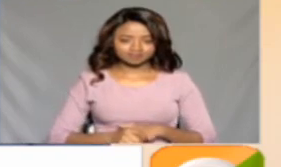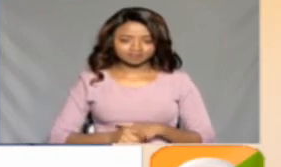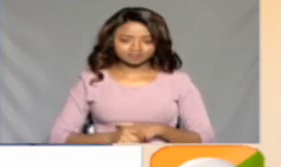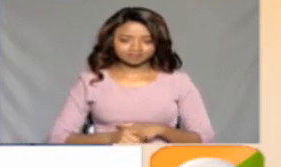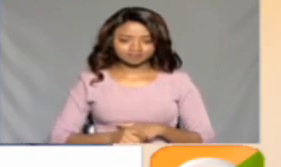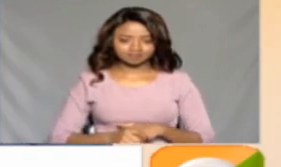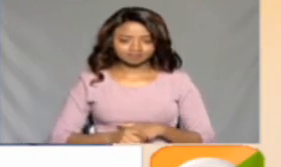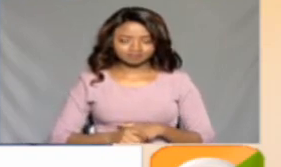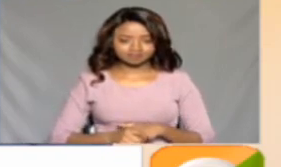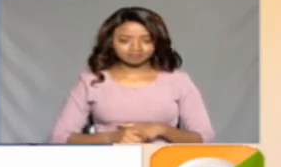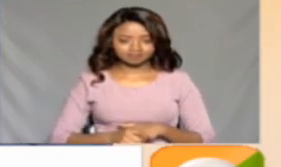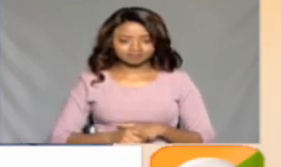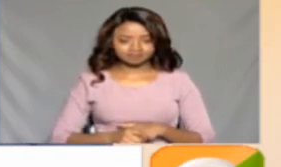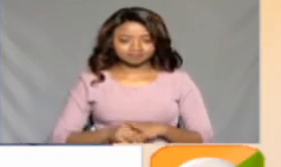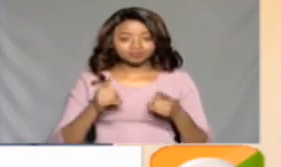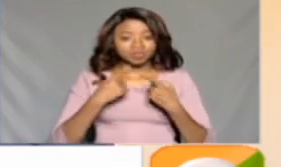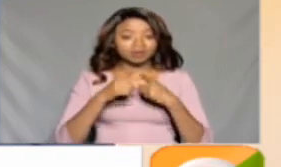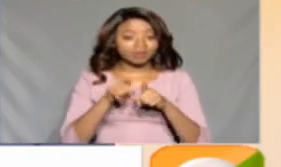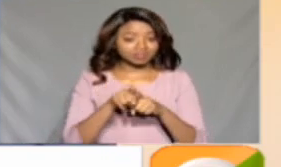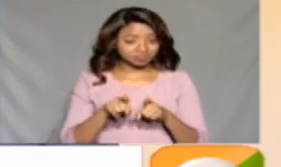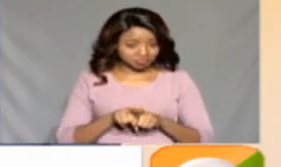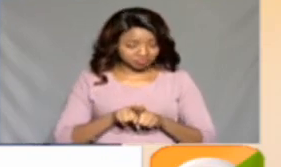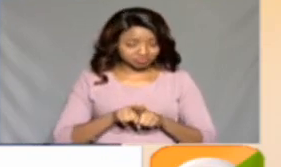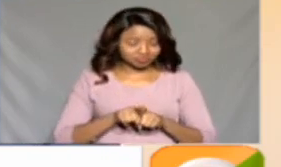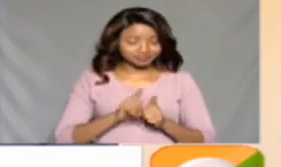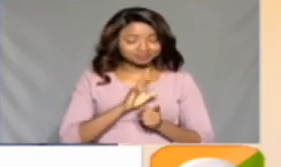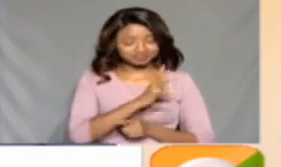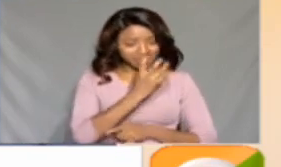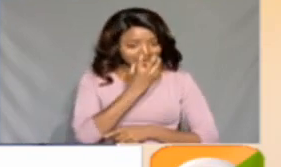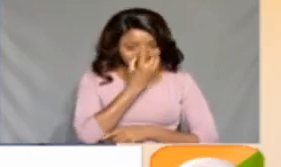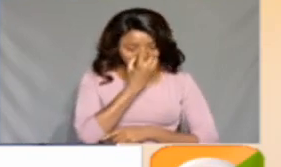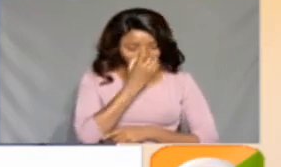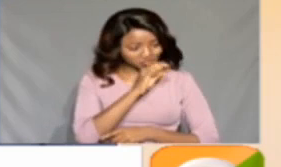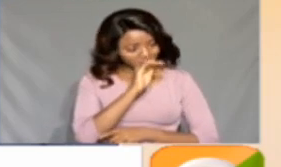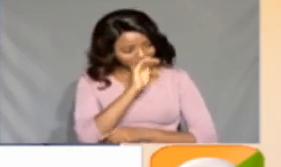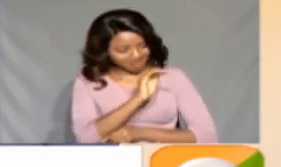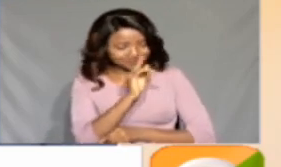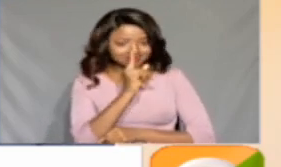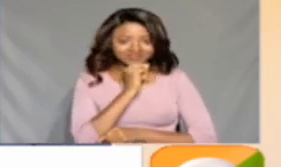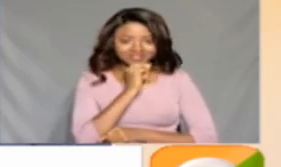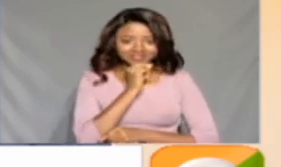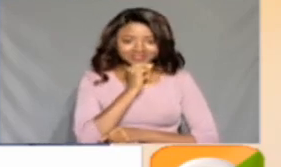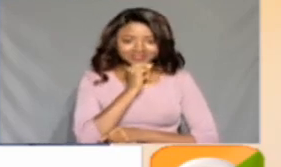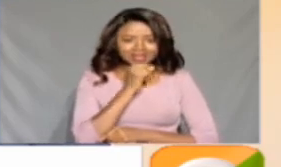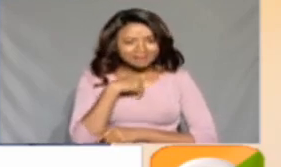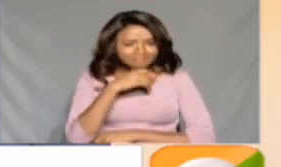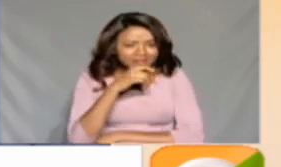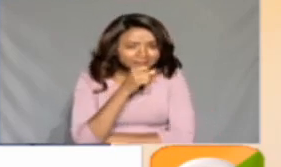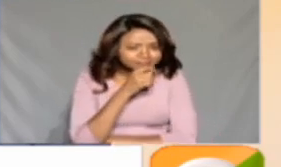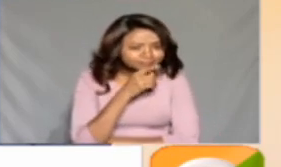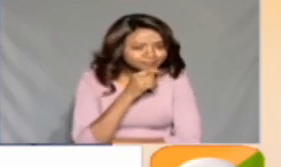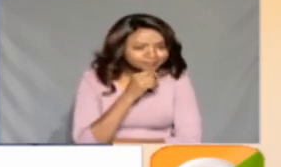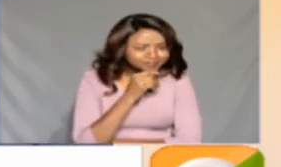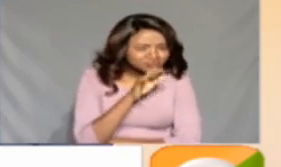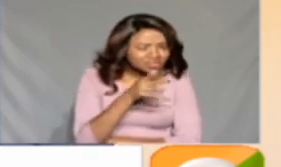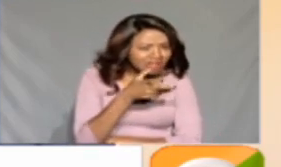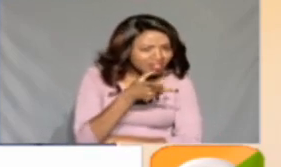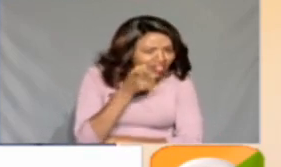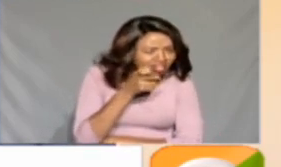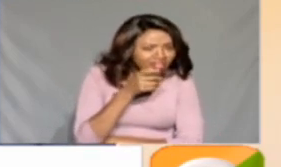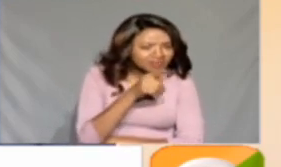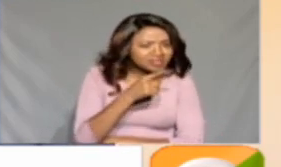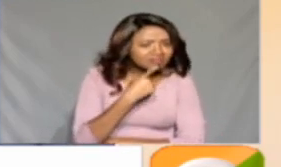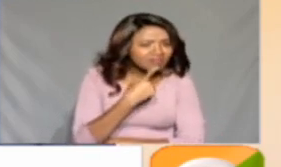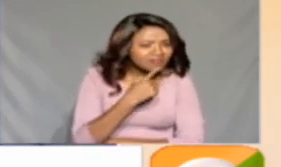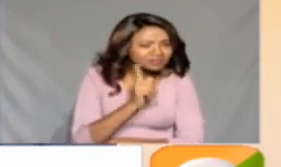president was asked about this. And I was very keen. And I listened to his every word that he dropped.